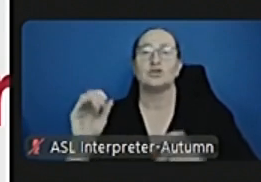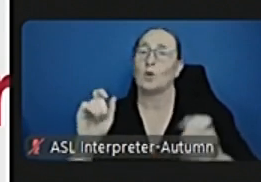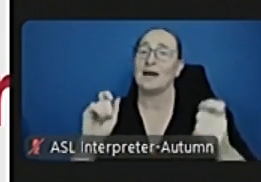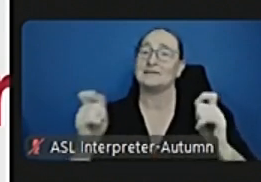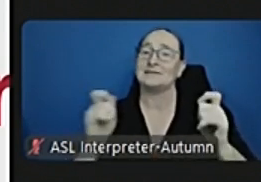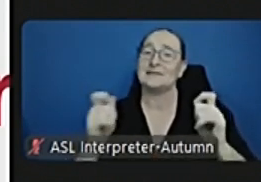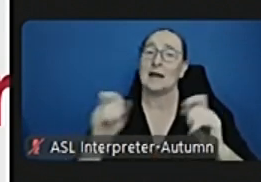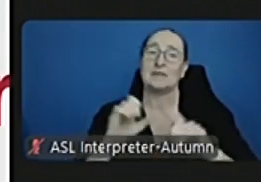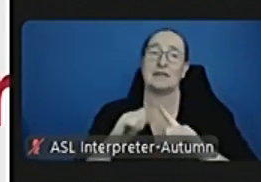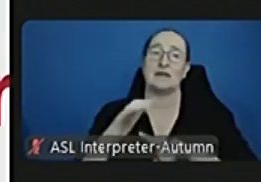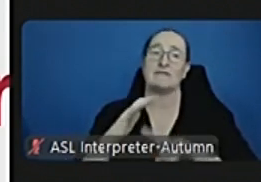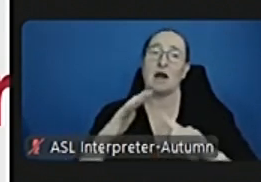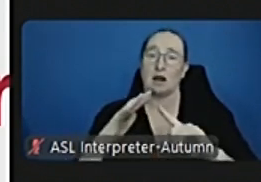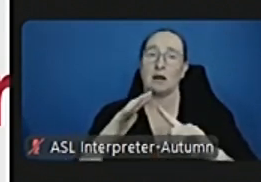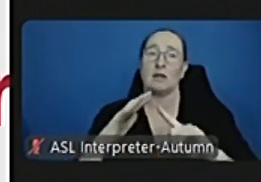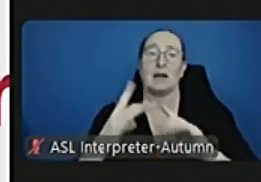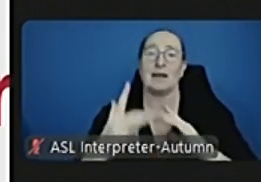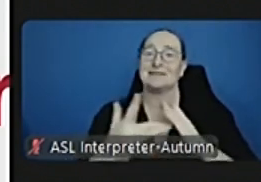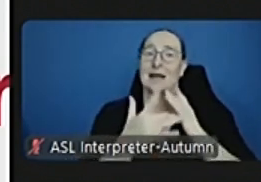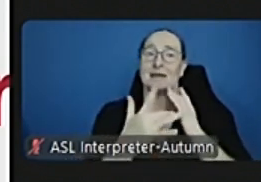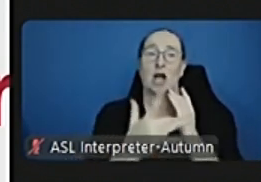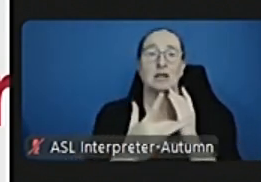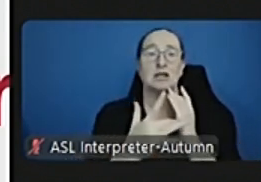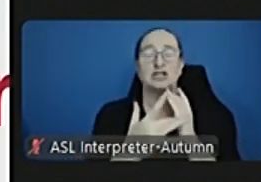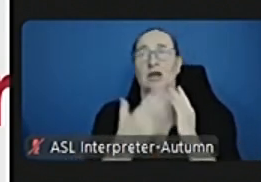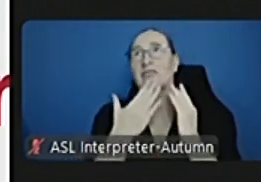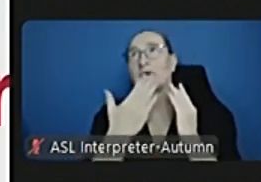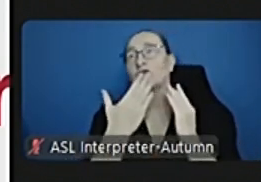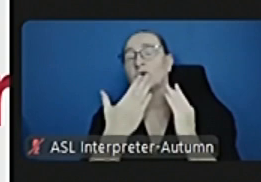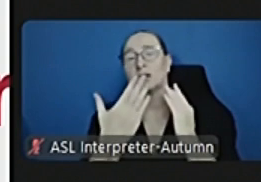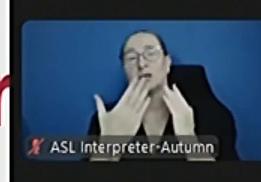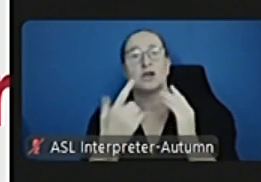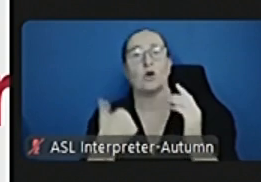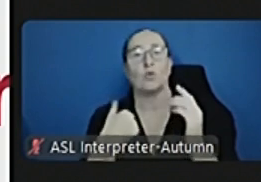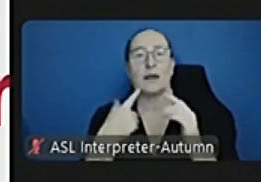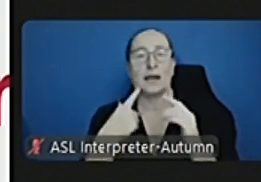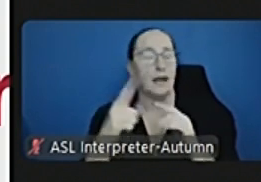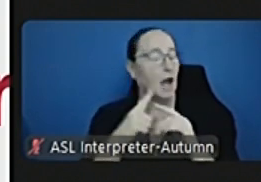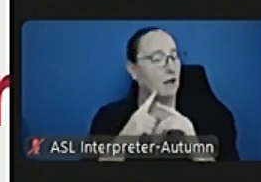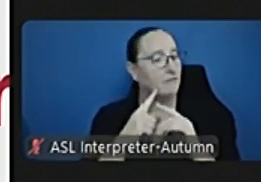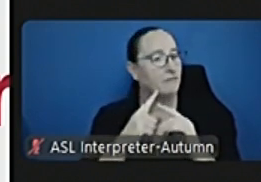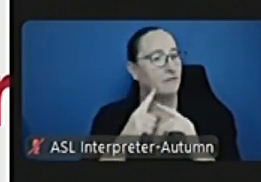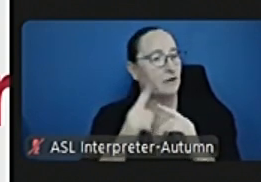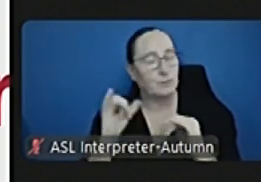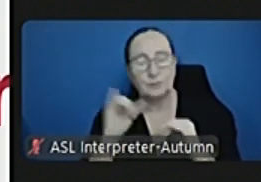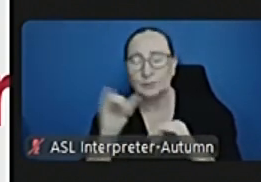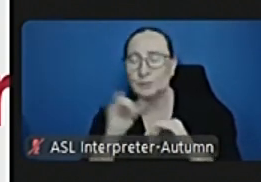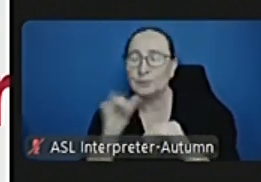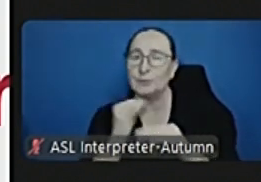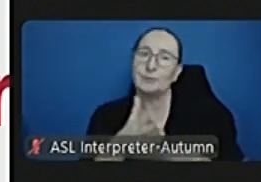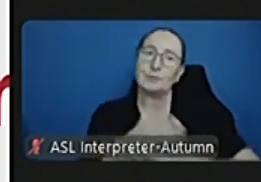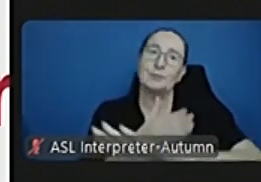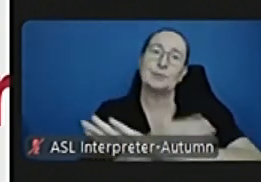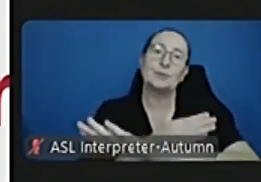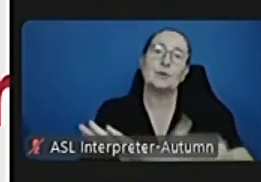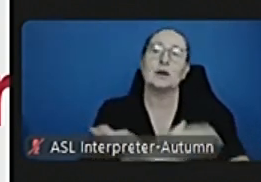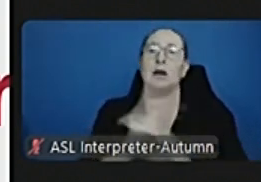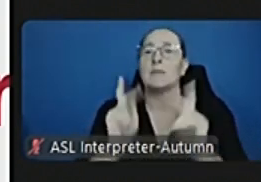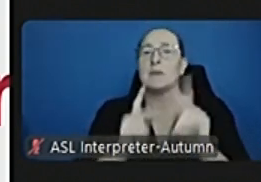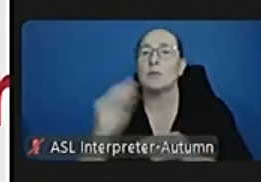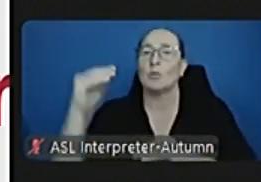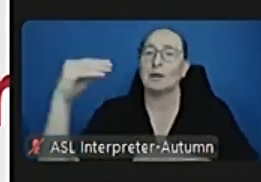environment. Boy, technology, thank goodness. We have come a long way. People put cameras up, they